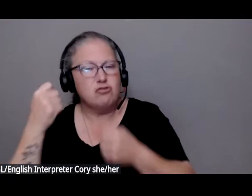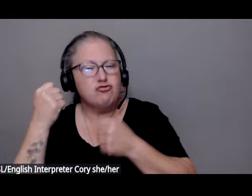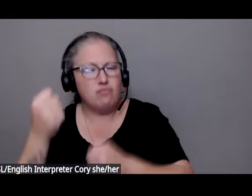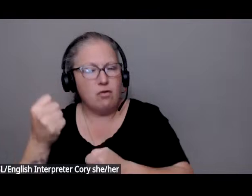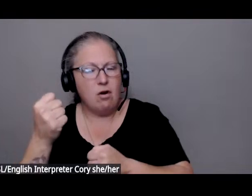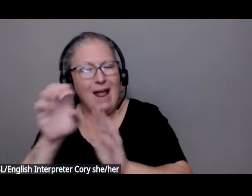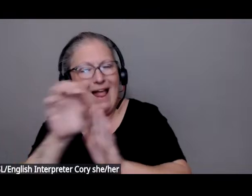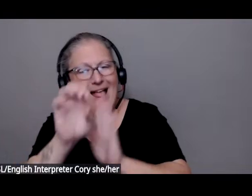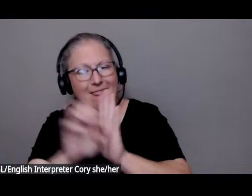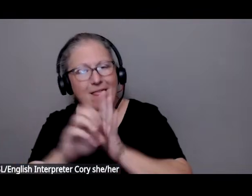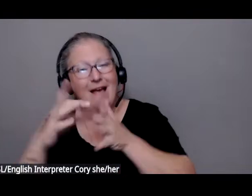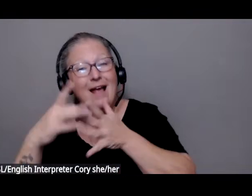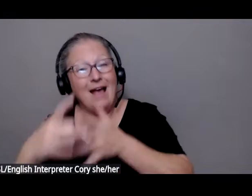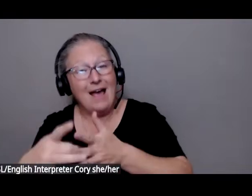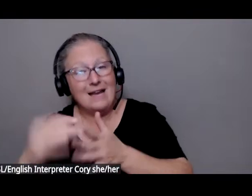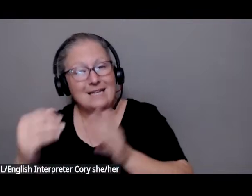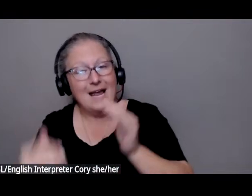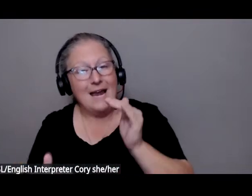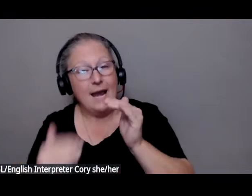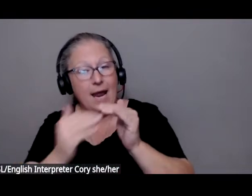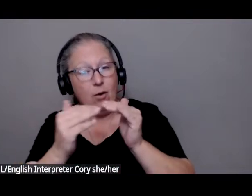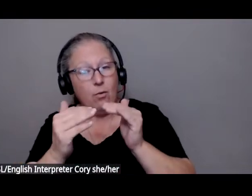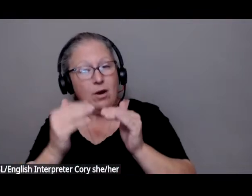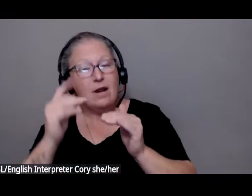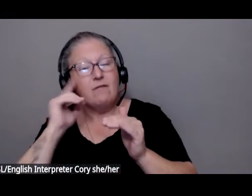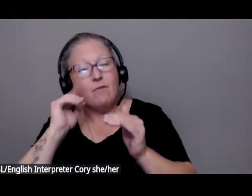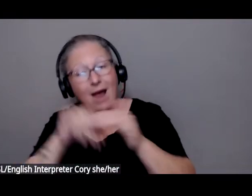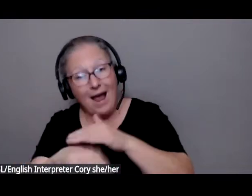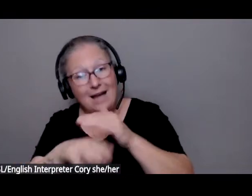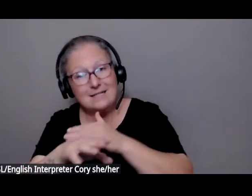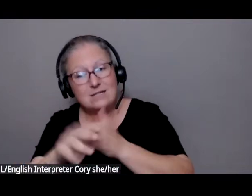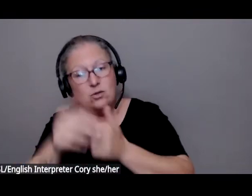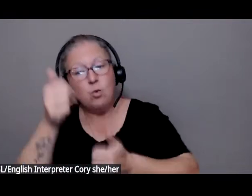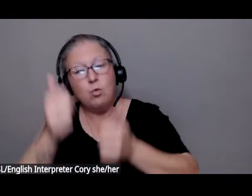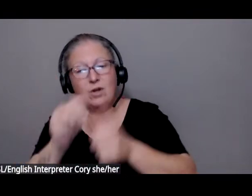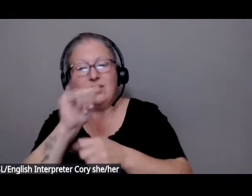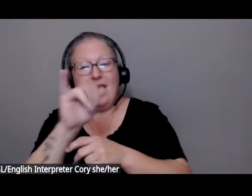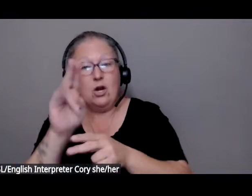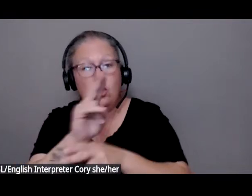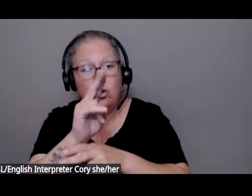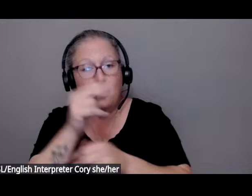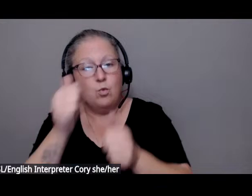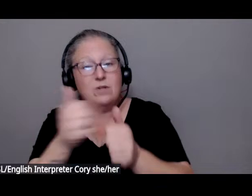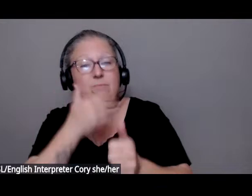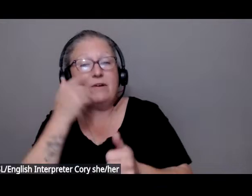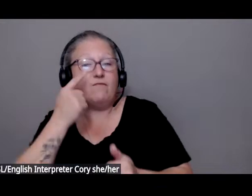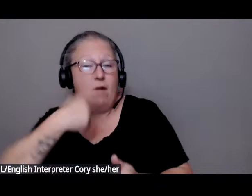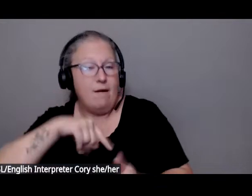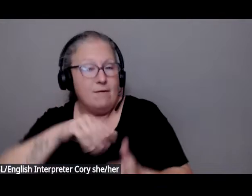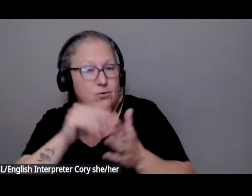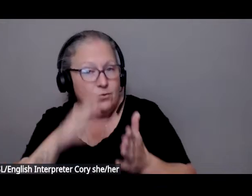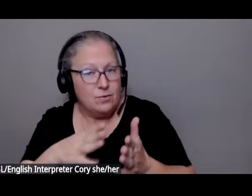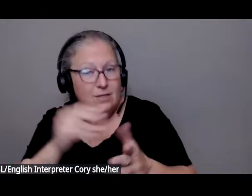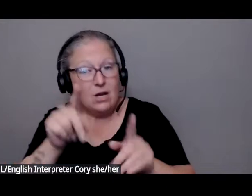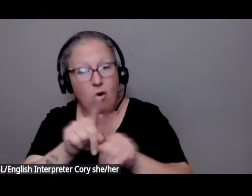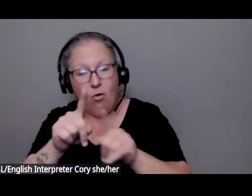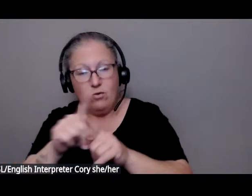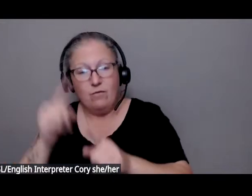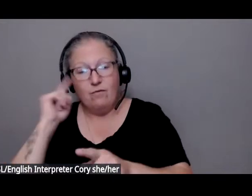ethical guidance and equity in the access of which AI to use, which would be best for us as students and also as